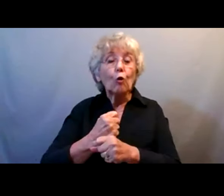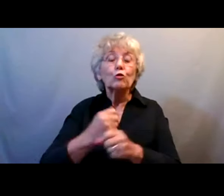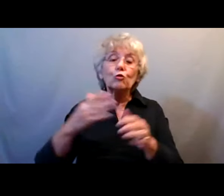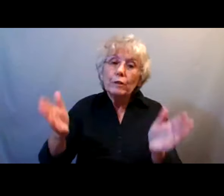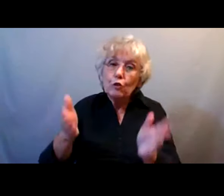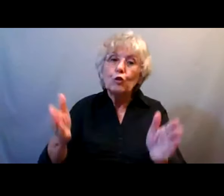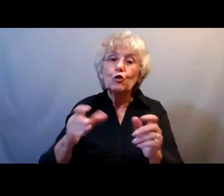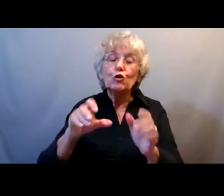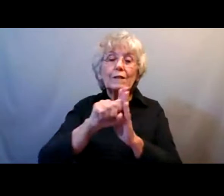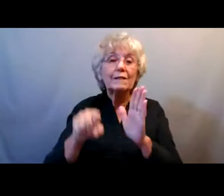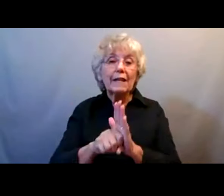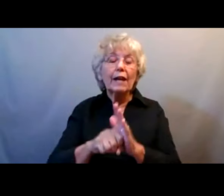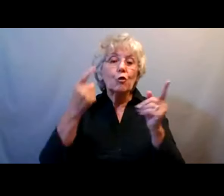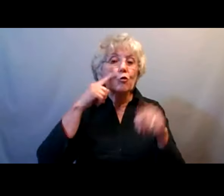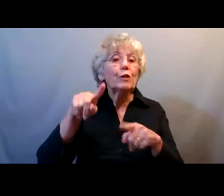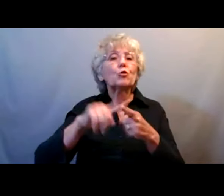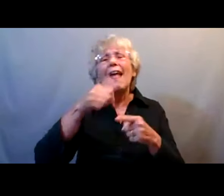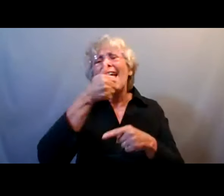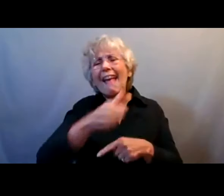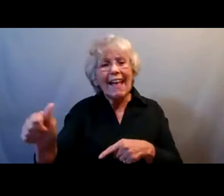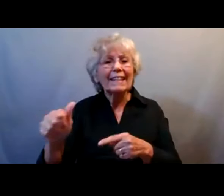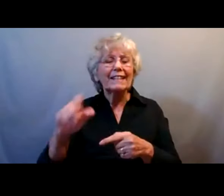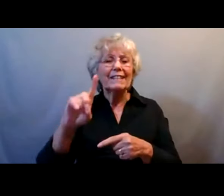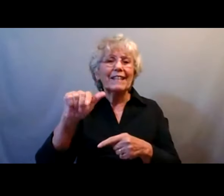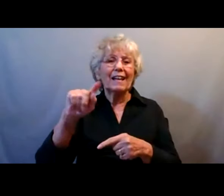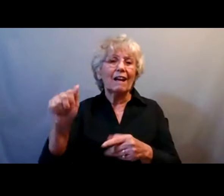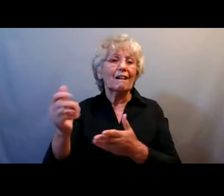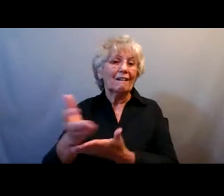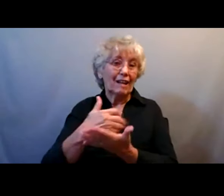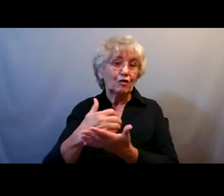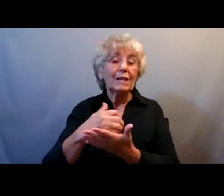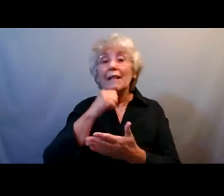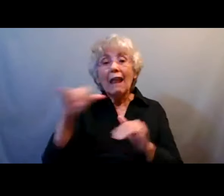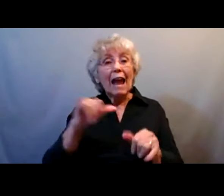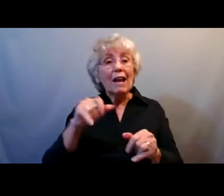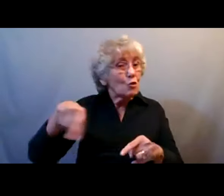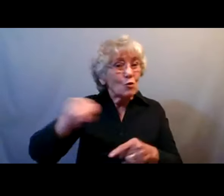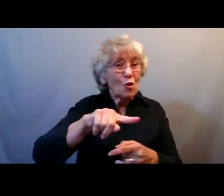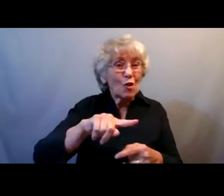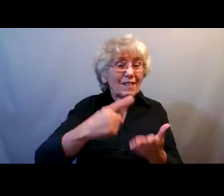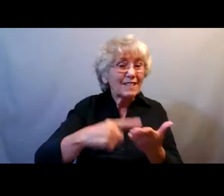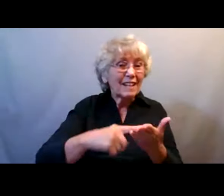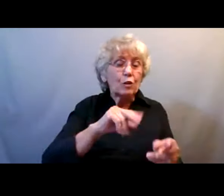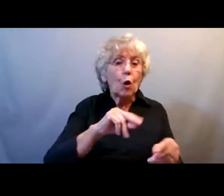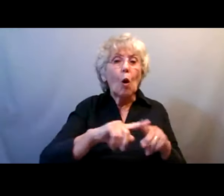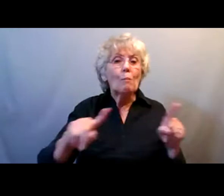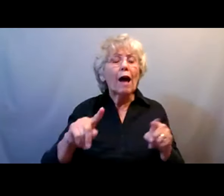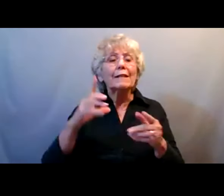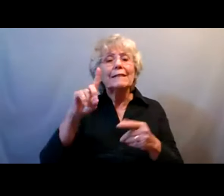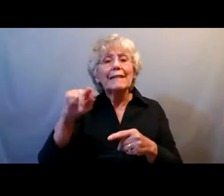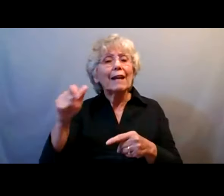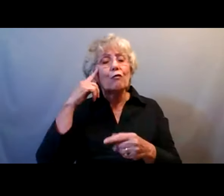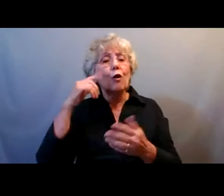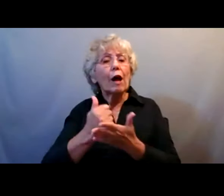any type of data collection, not as you are talking about, but actually to help fund a